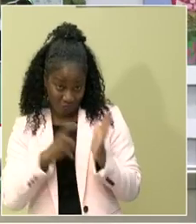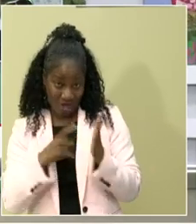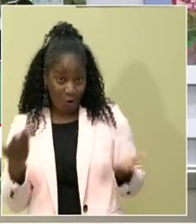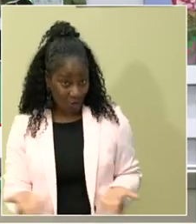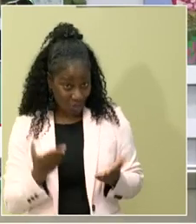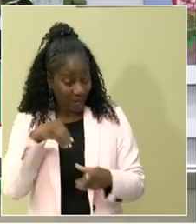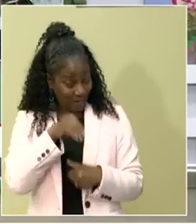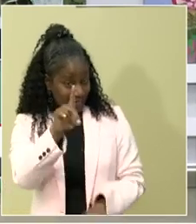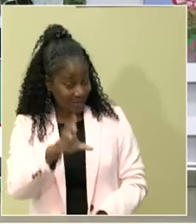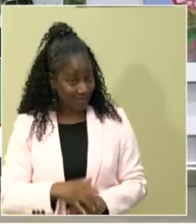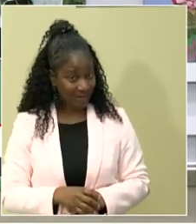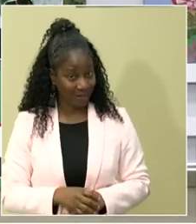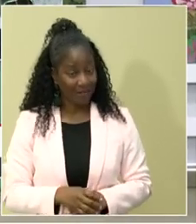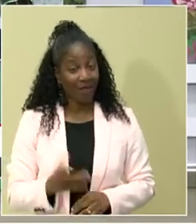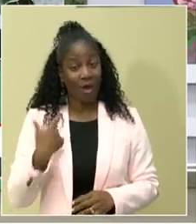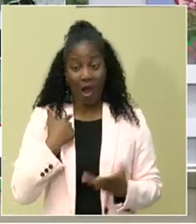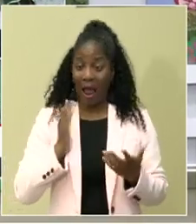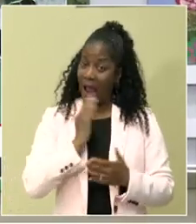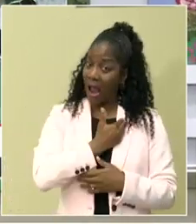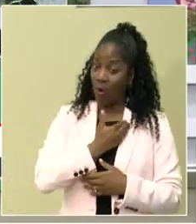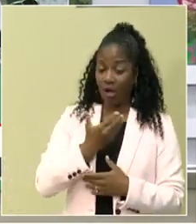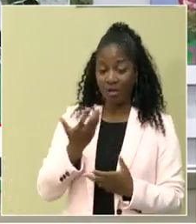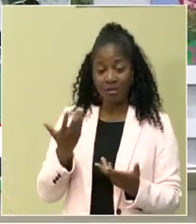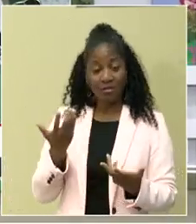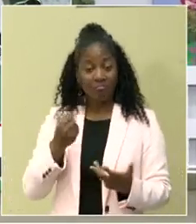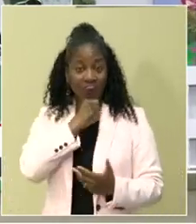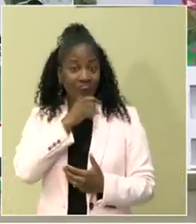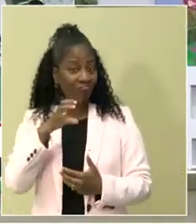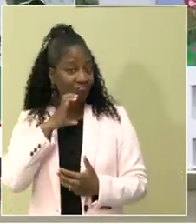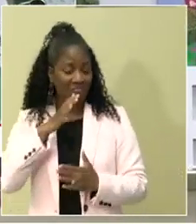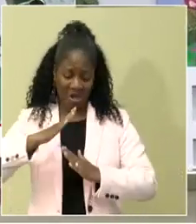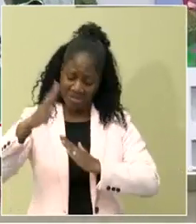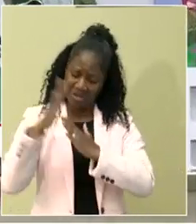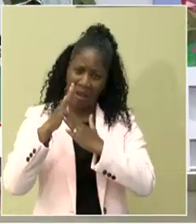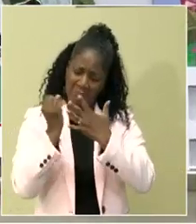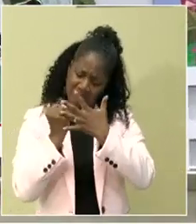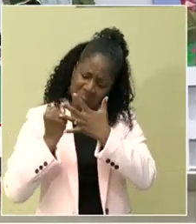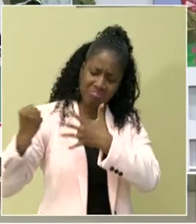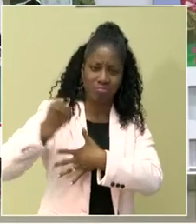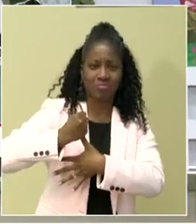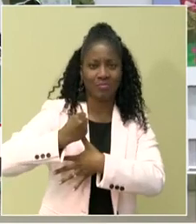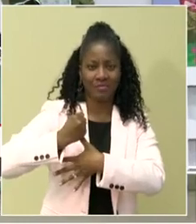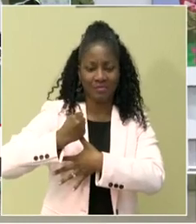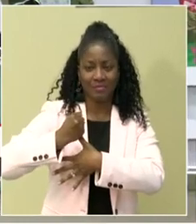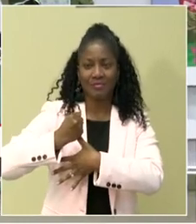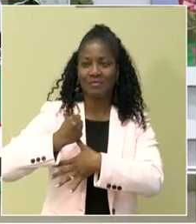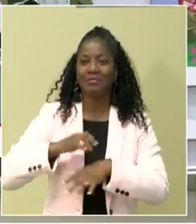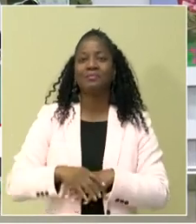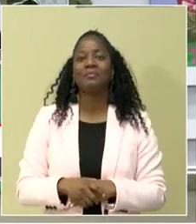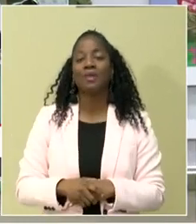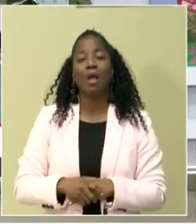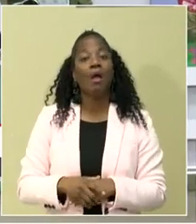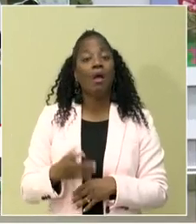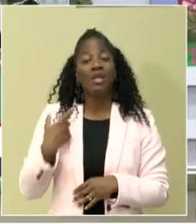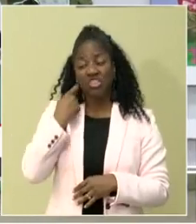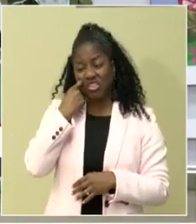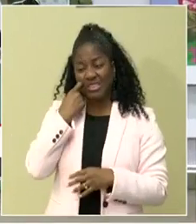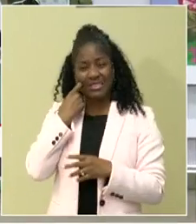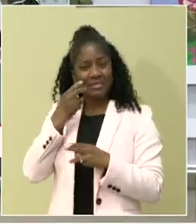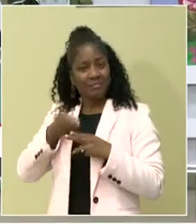And we put our seniors on the top of the list. And the things that I